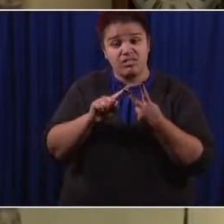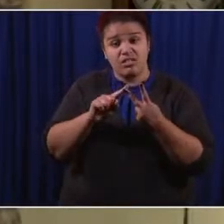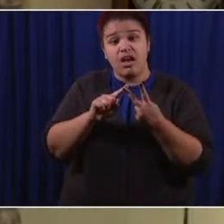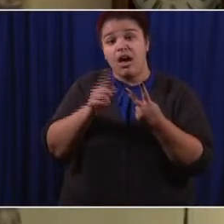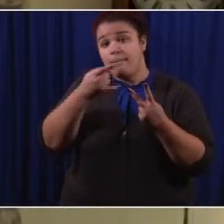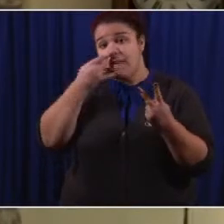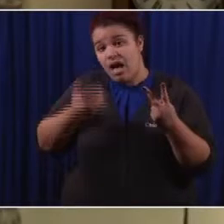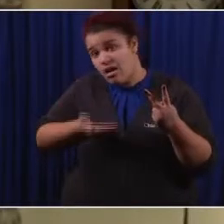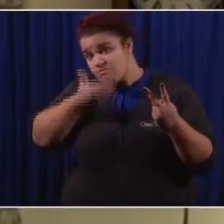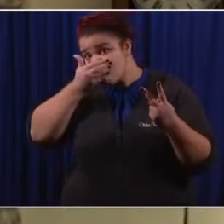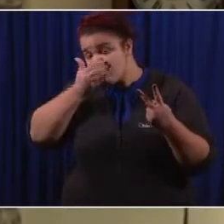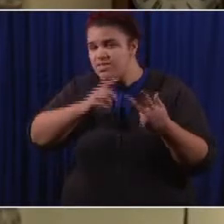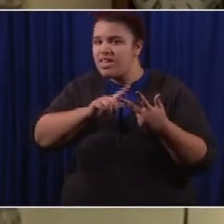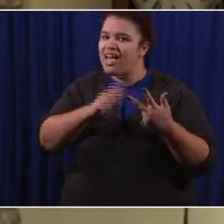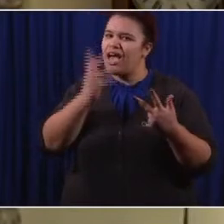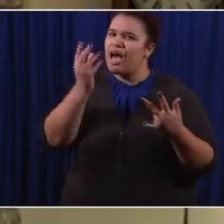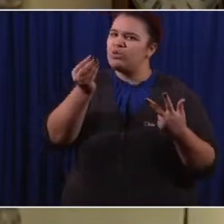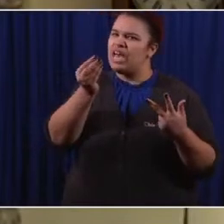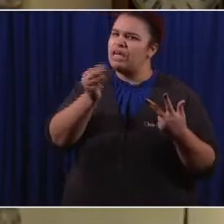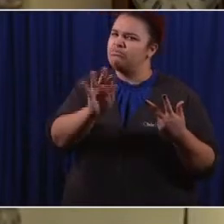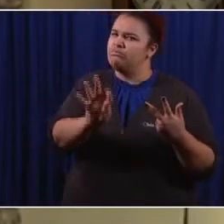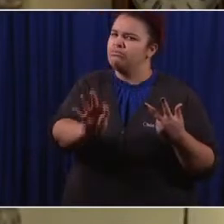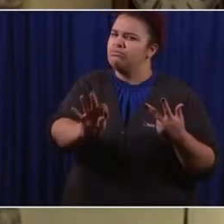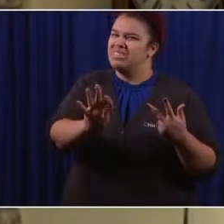than inside. So.